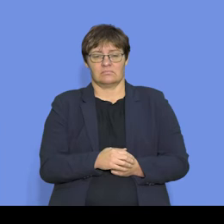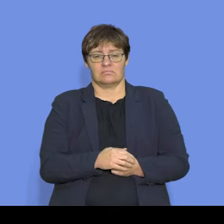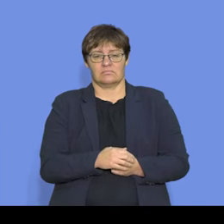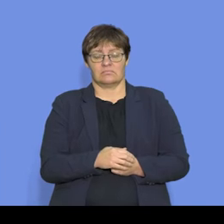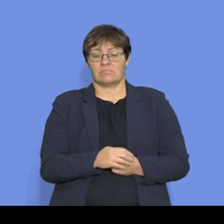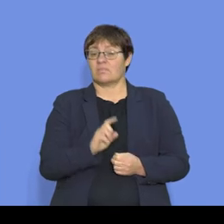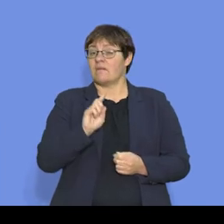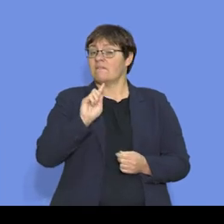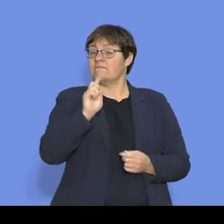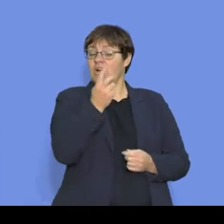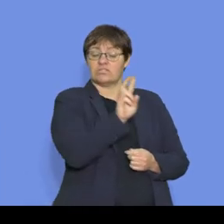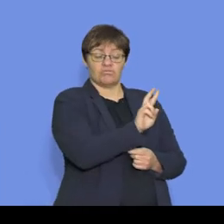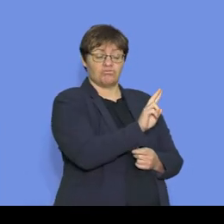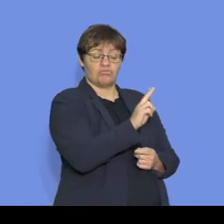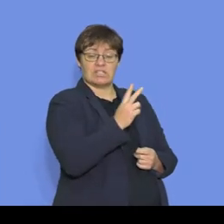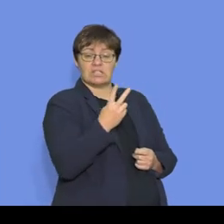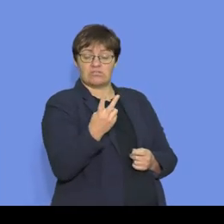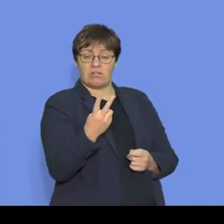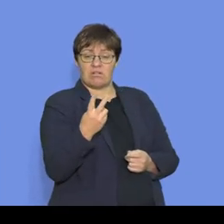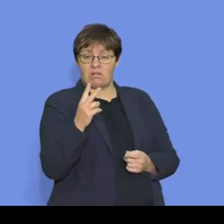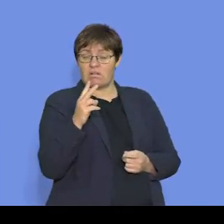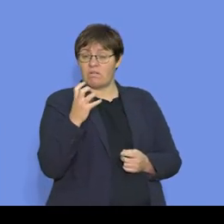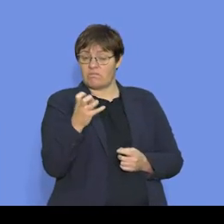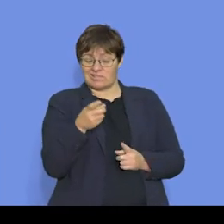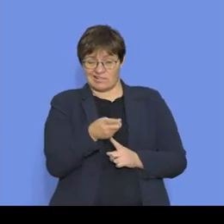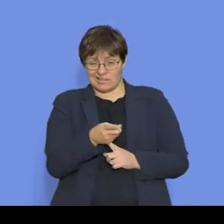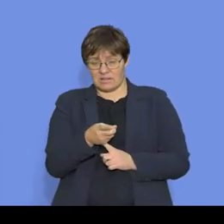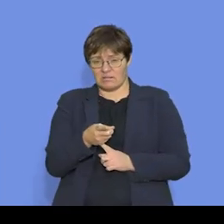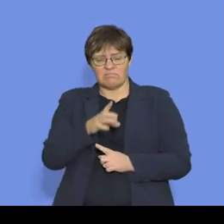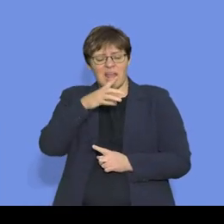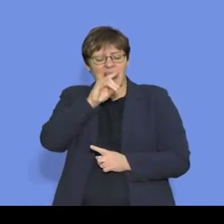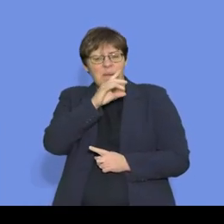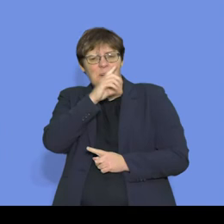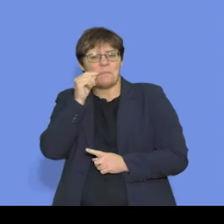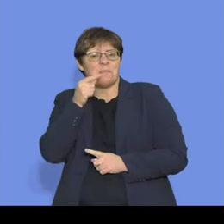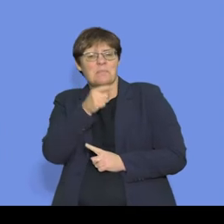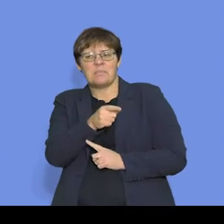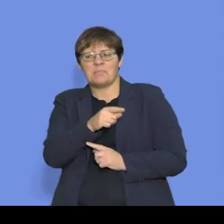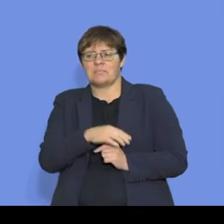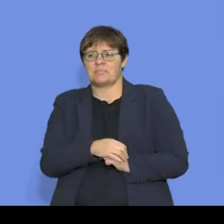First transitional fossil we're looking at is an animal called